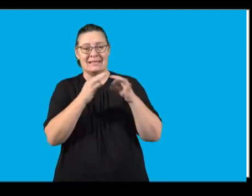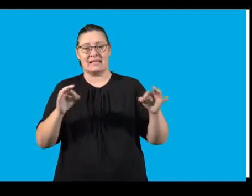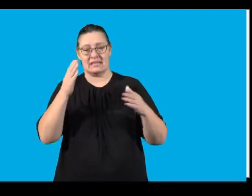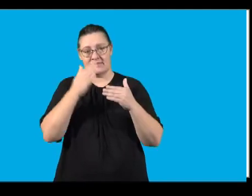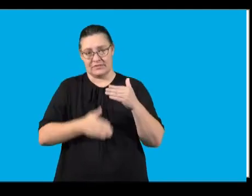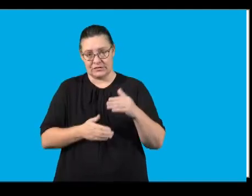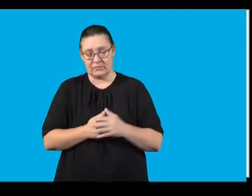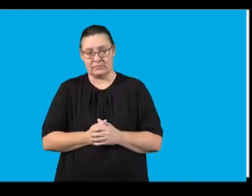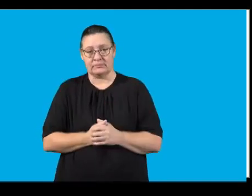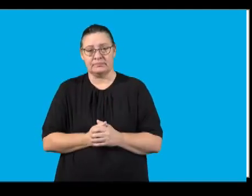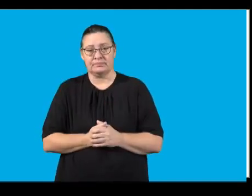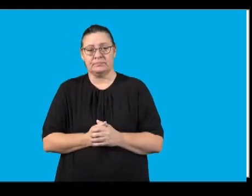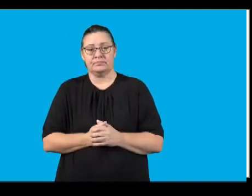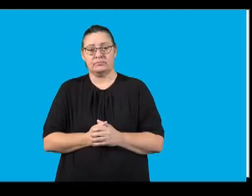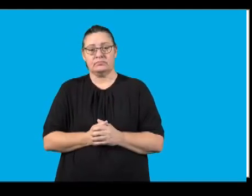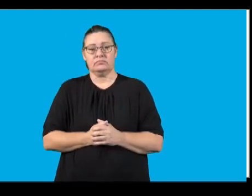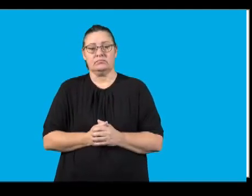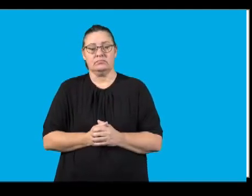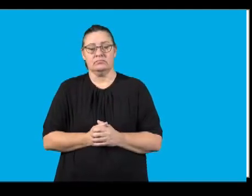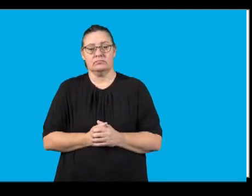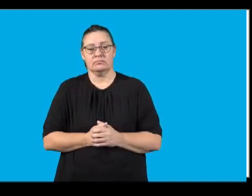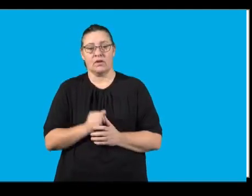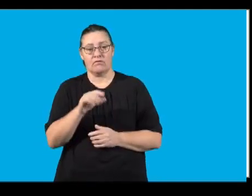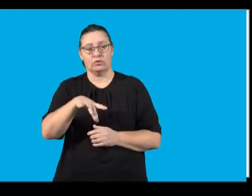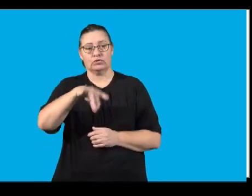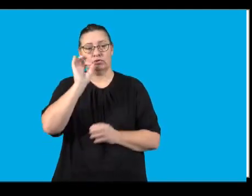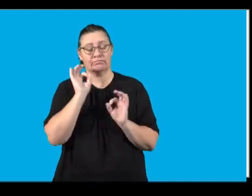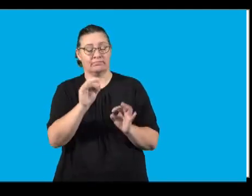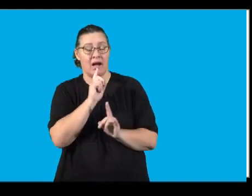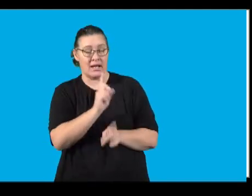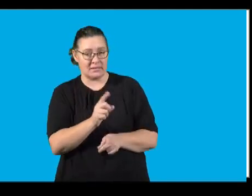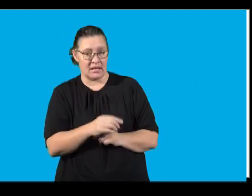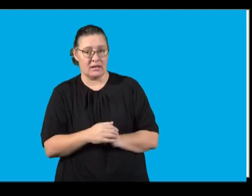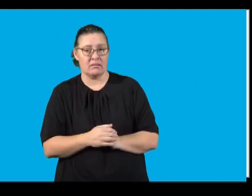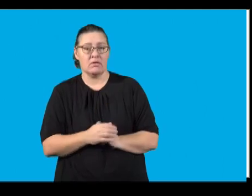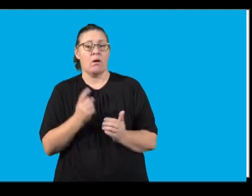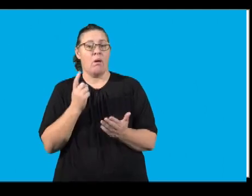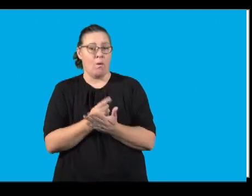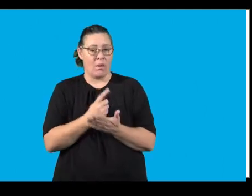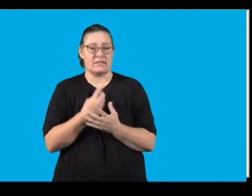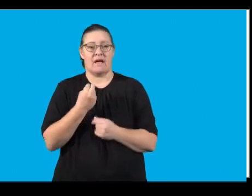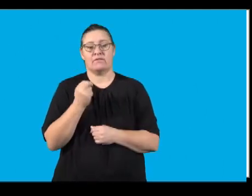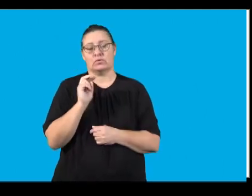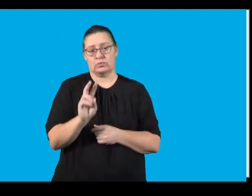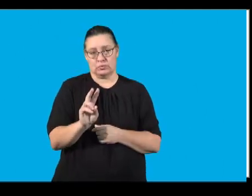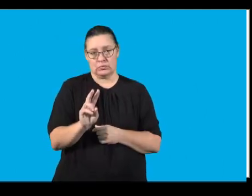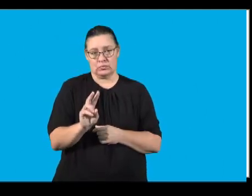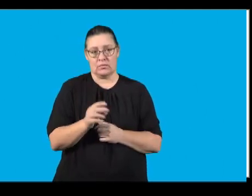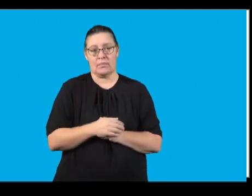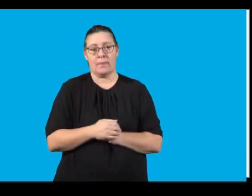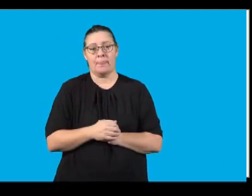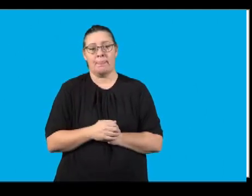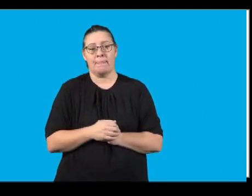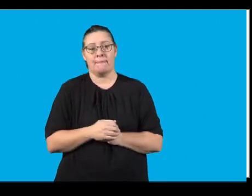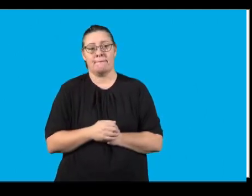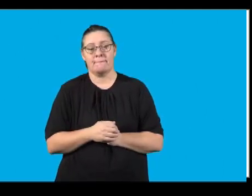complete the sentence, all right? Now remember, when you choose the correct answer, you will always have 2 that are going to be